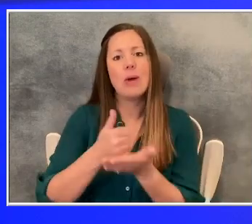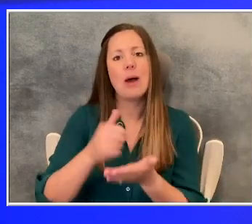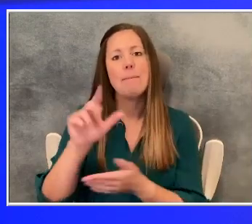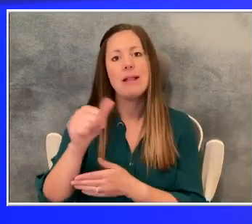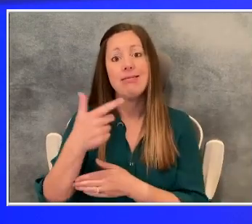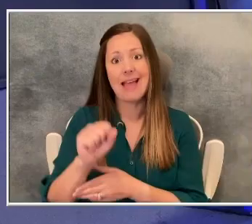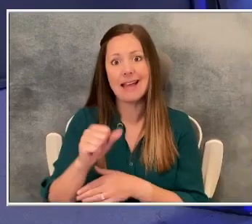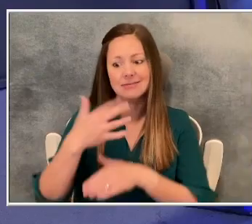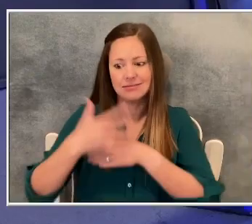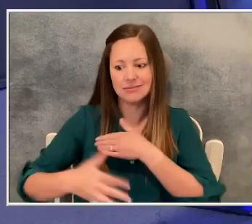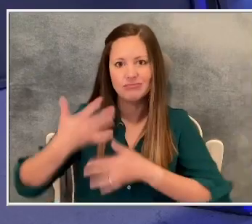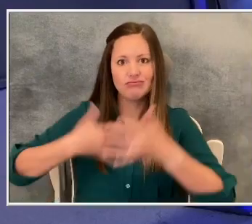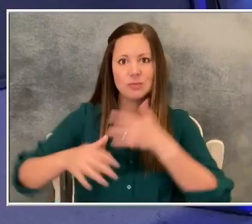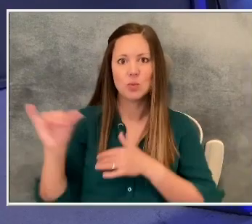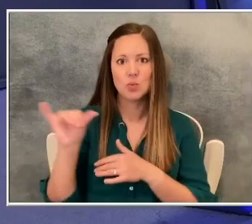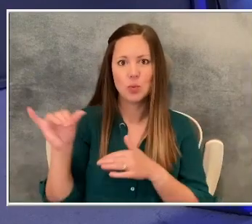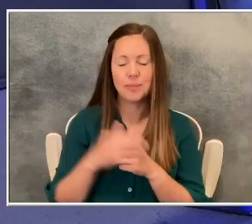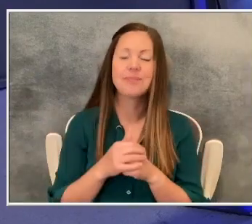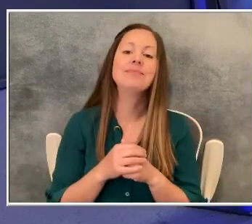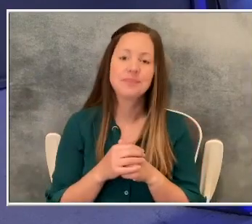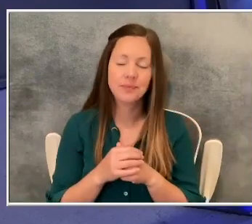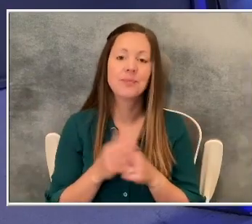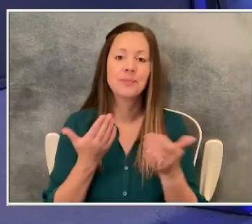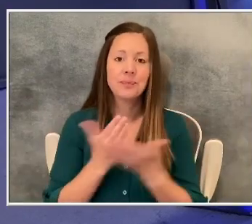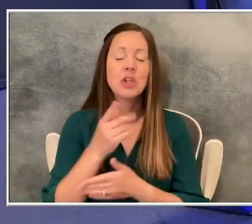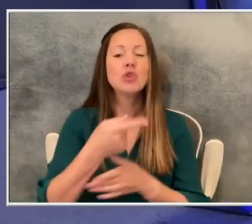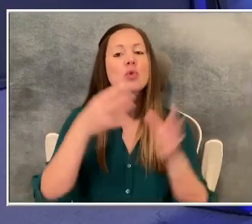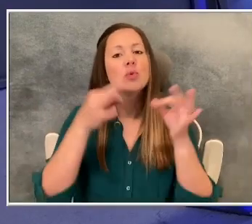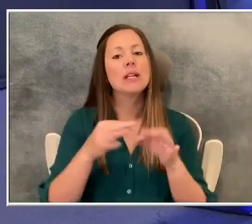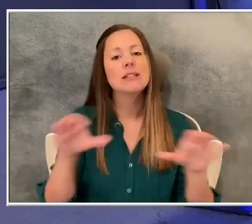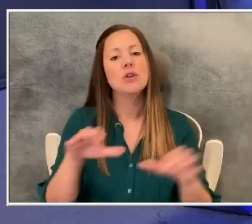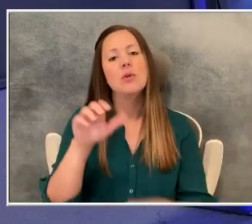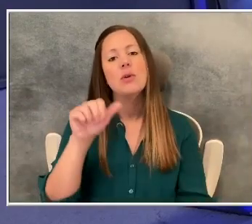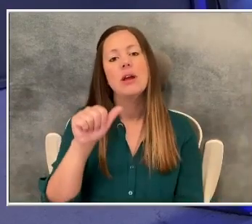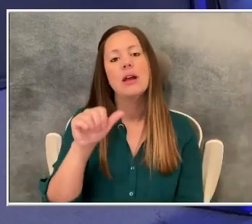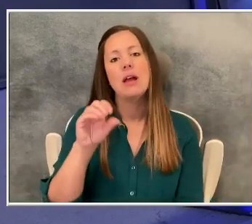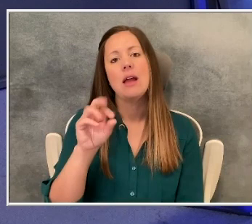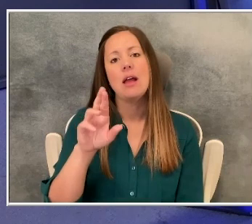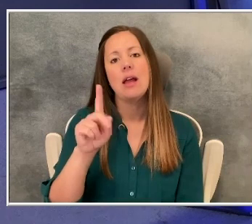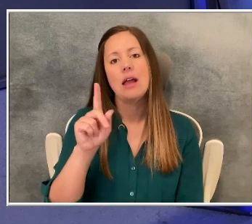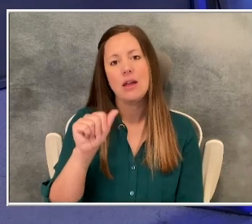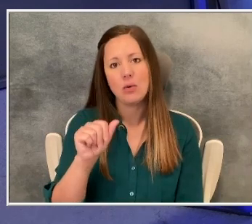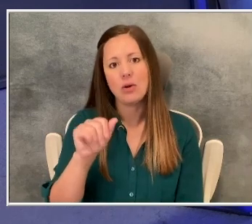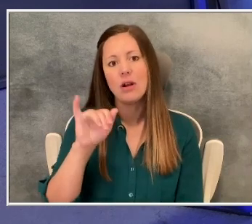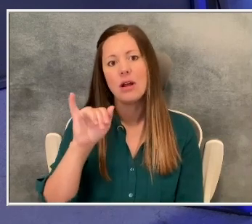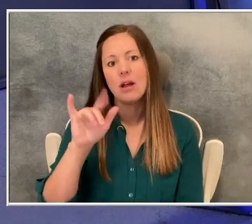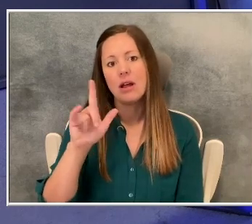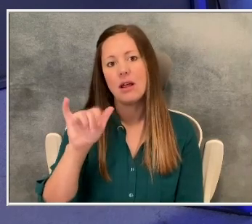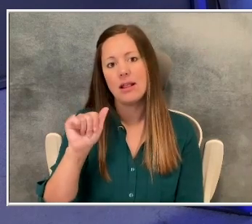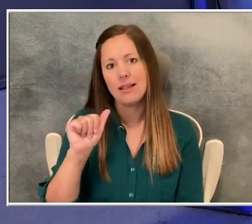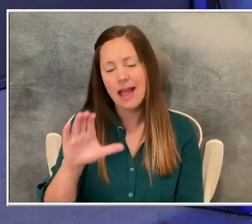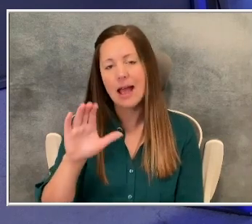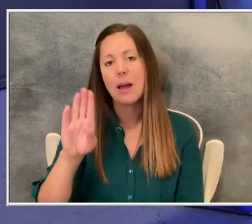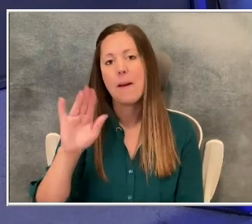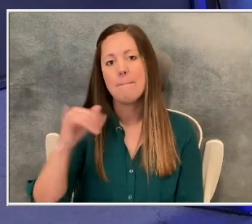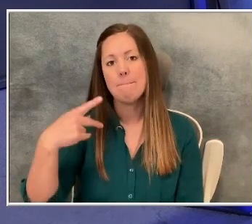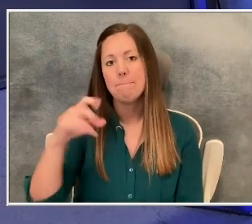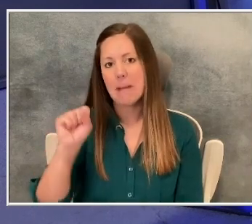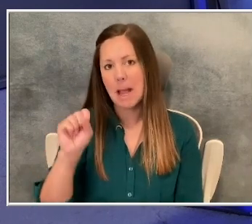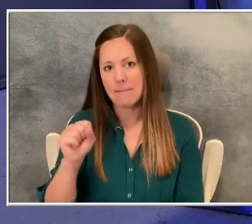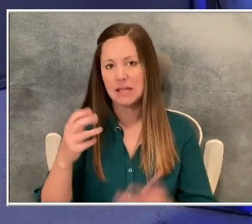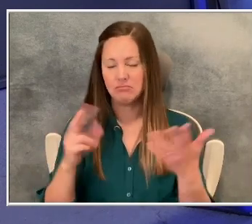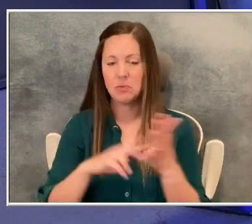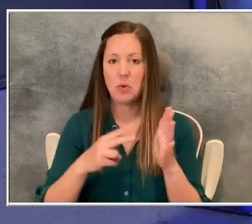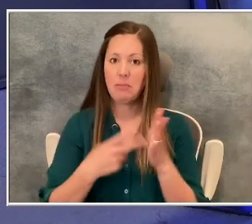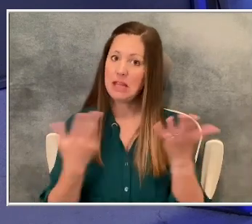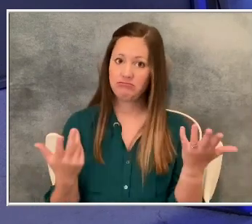time. All right, now you decided to do an aortoiliac bypass. That's a mouthful. That's kind of a bypass from one part of your body to